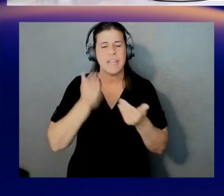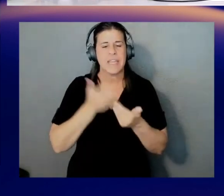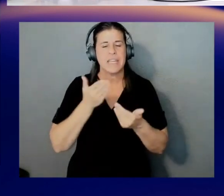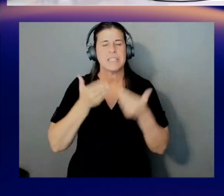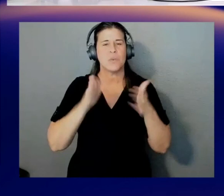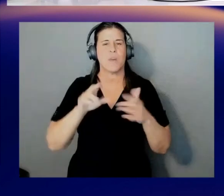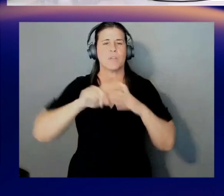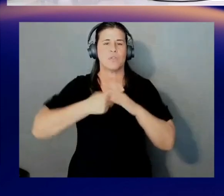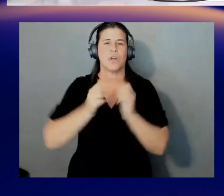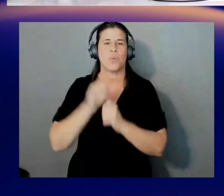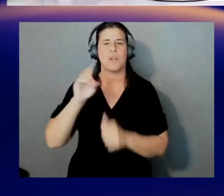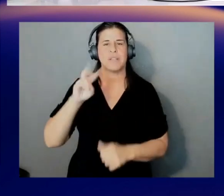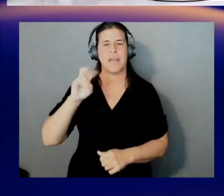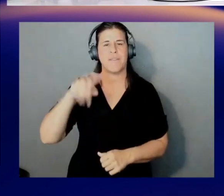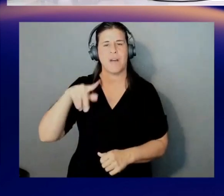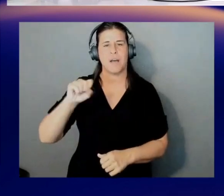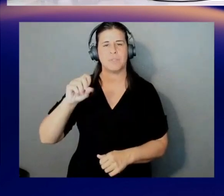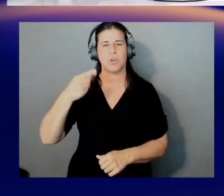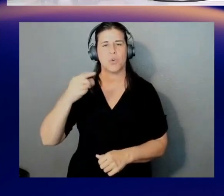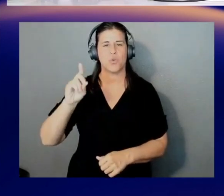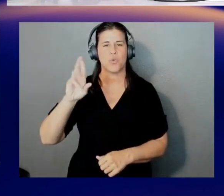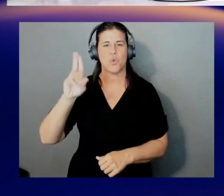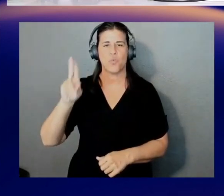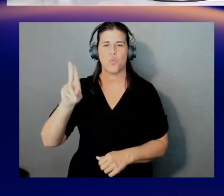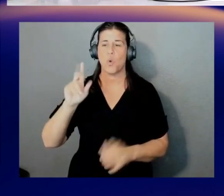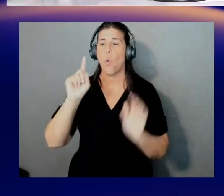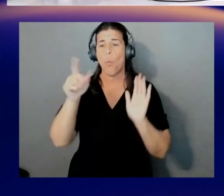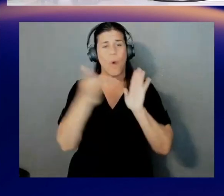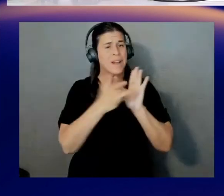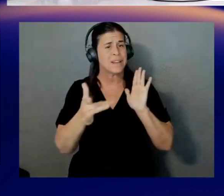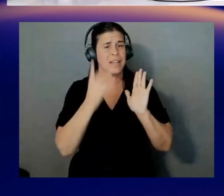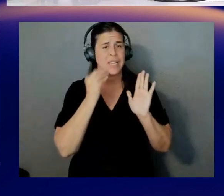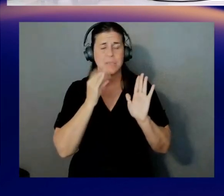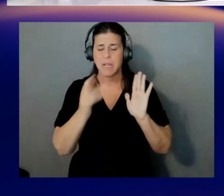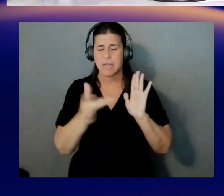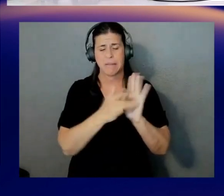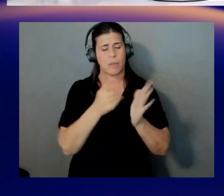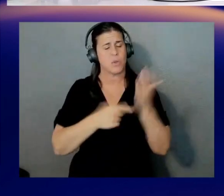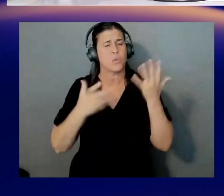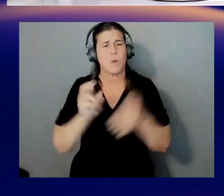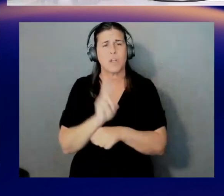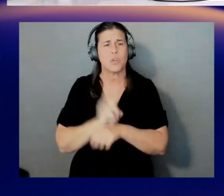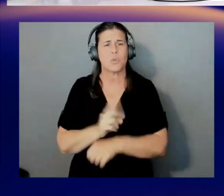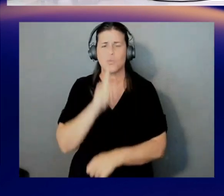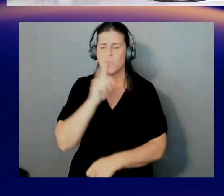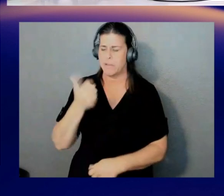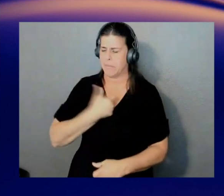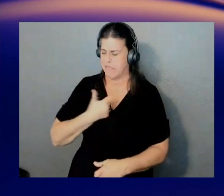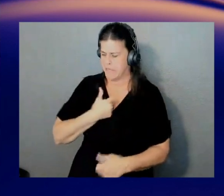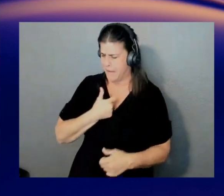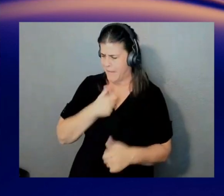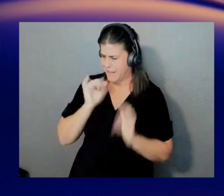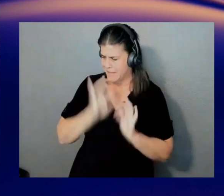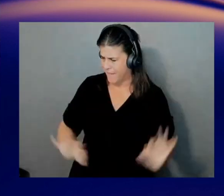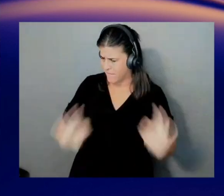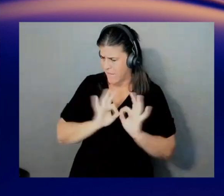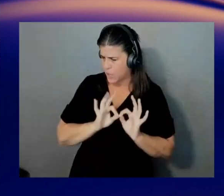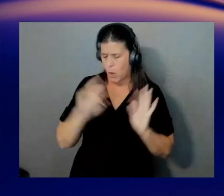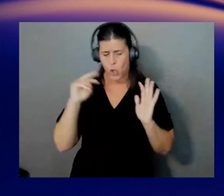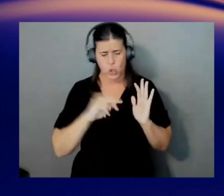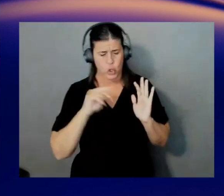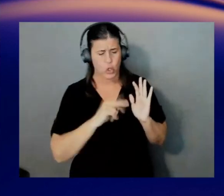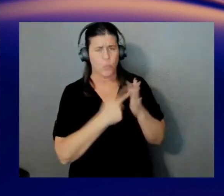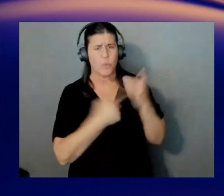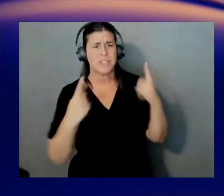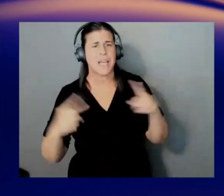It's, like we said, it's a one-click experience. You click what you want to use and ask yourself, like, is this valuable? Take a look at those insights it's generating. You don't